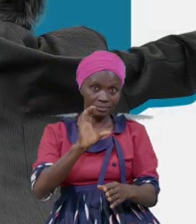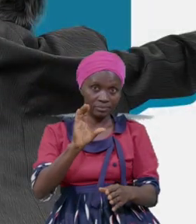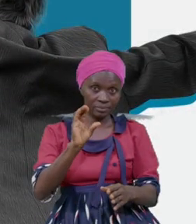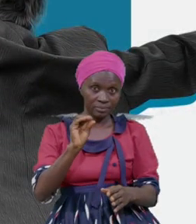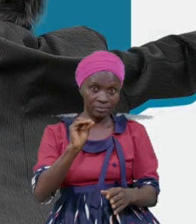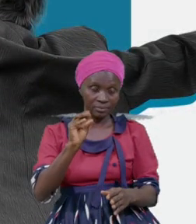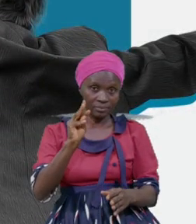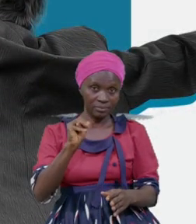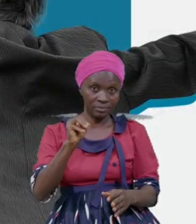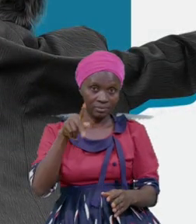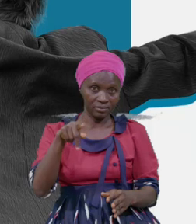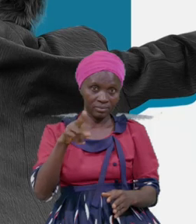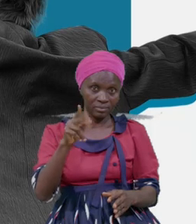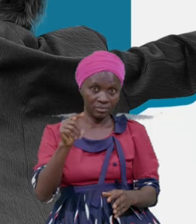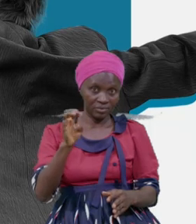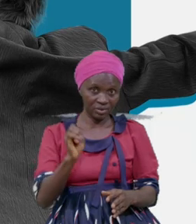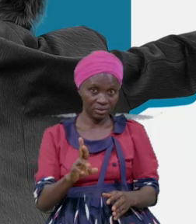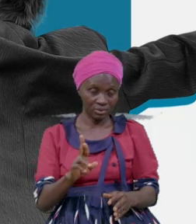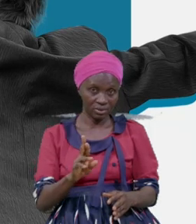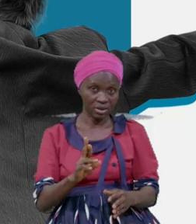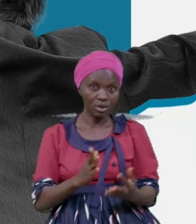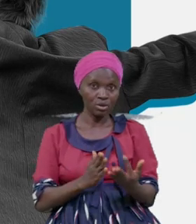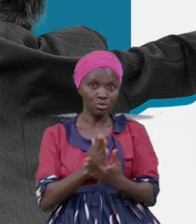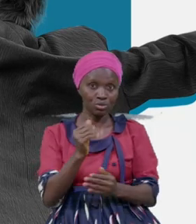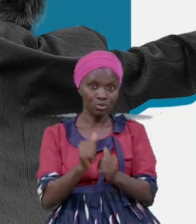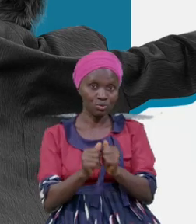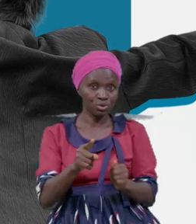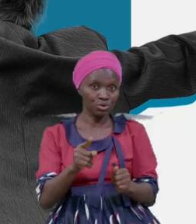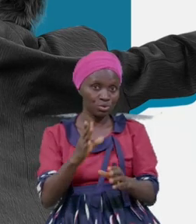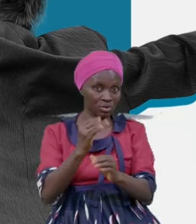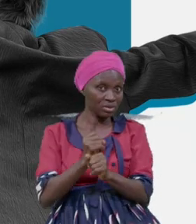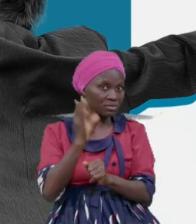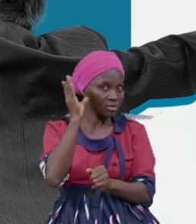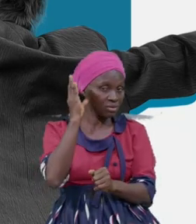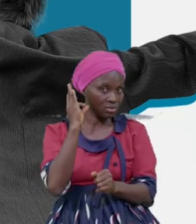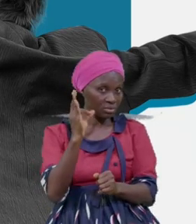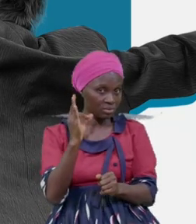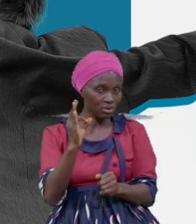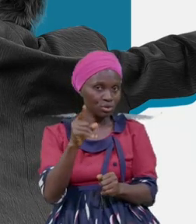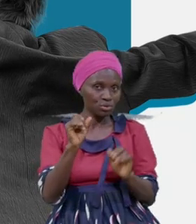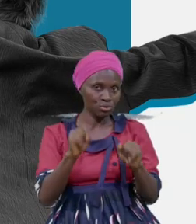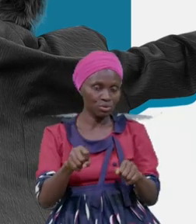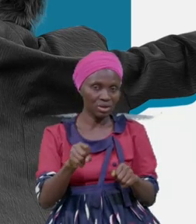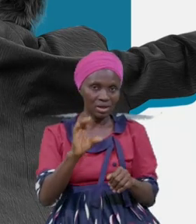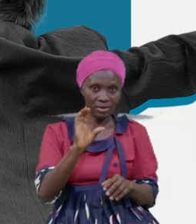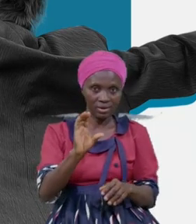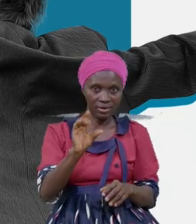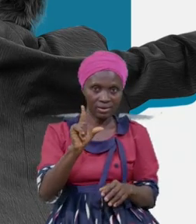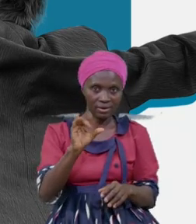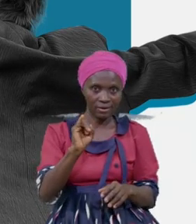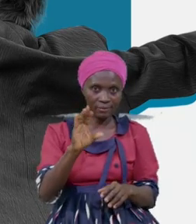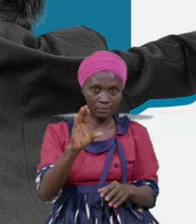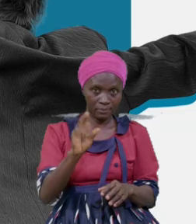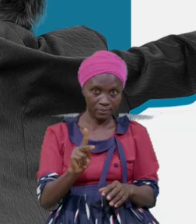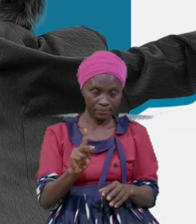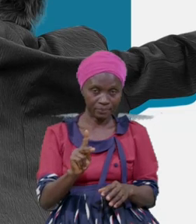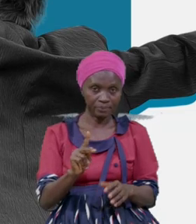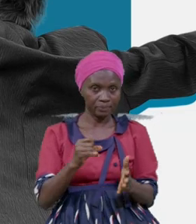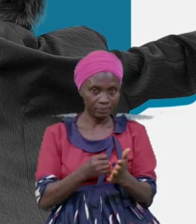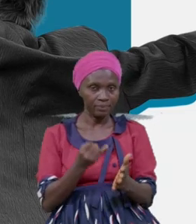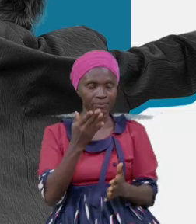You can click it and then fill out the form that we can use to assist you